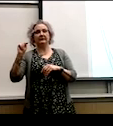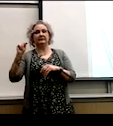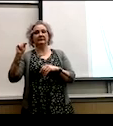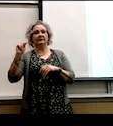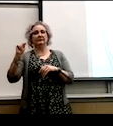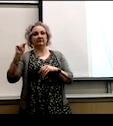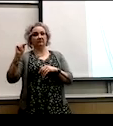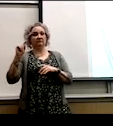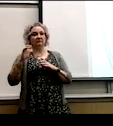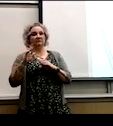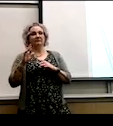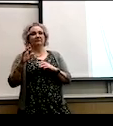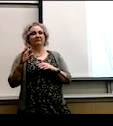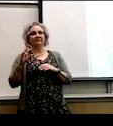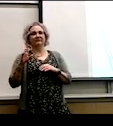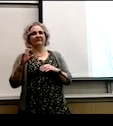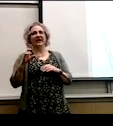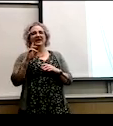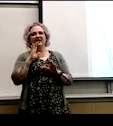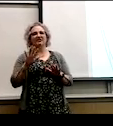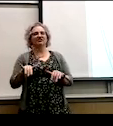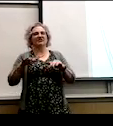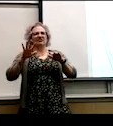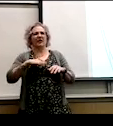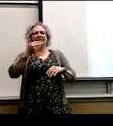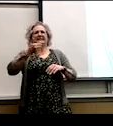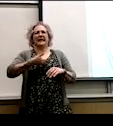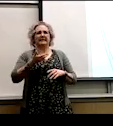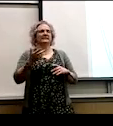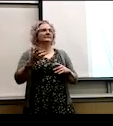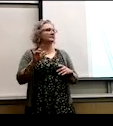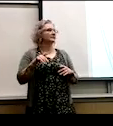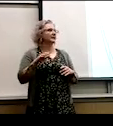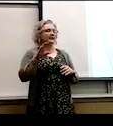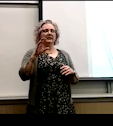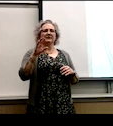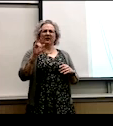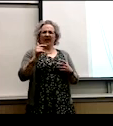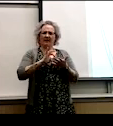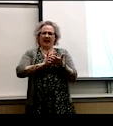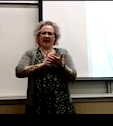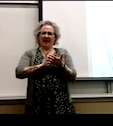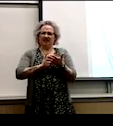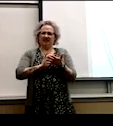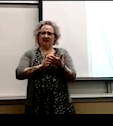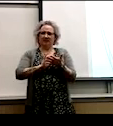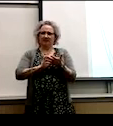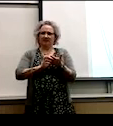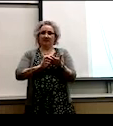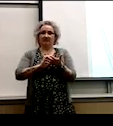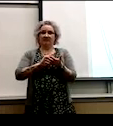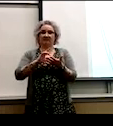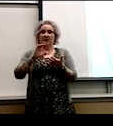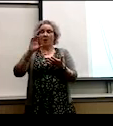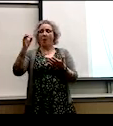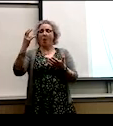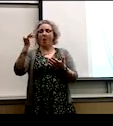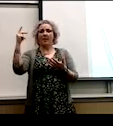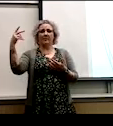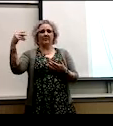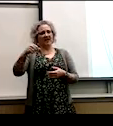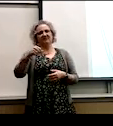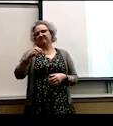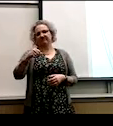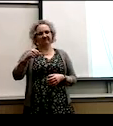So you have to know what you're looking for and when to use it. Memantine is not covered by OHIP. It's a